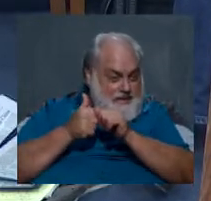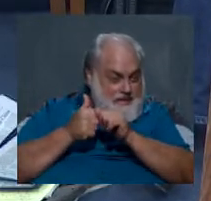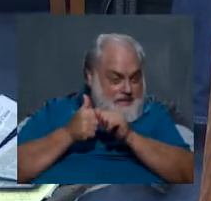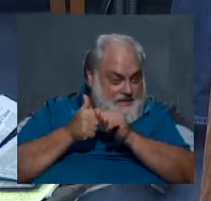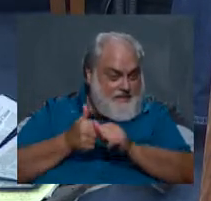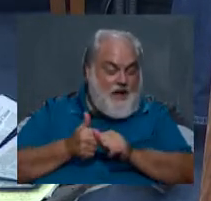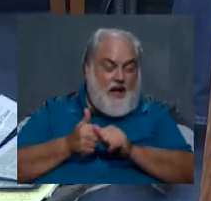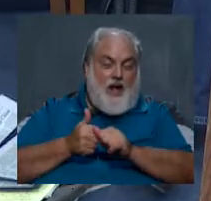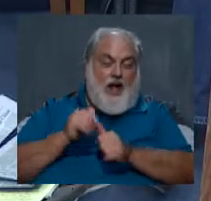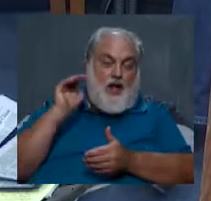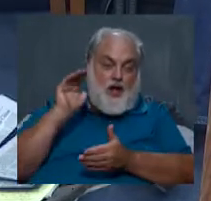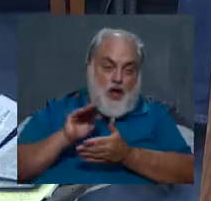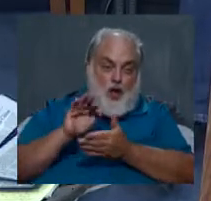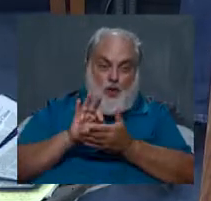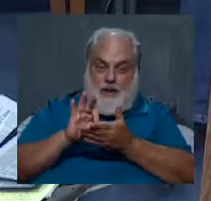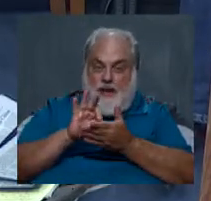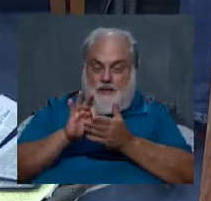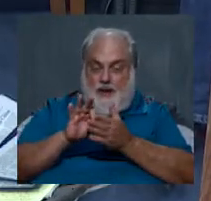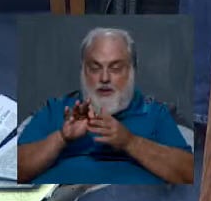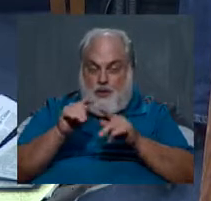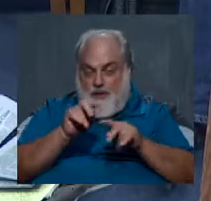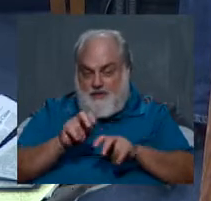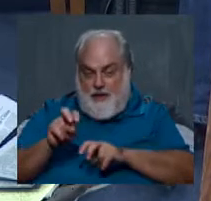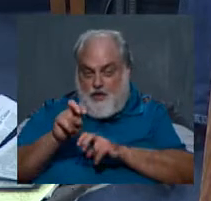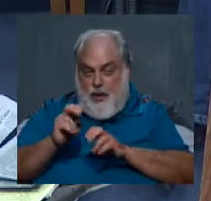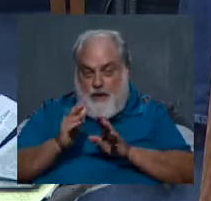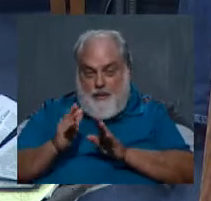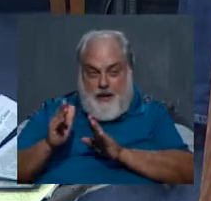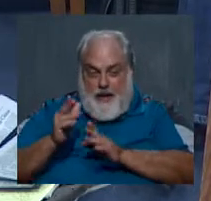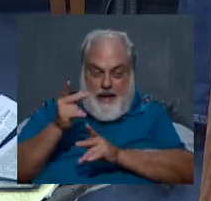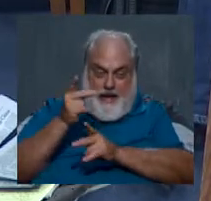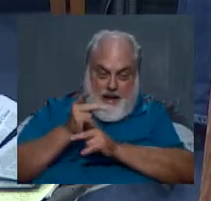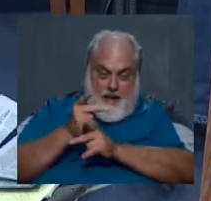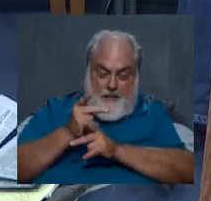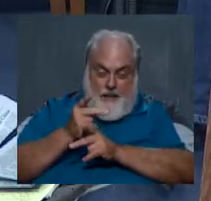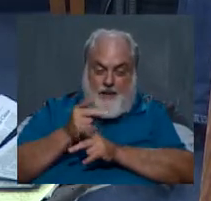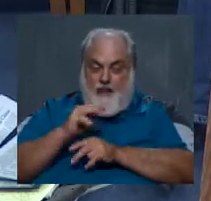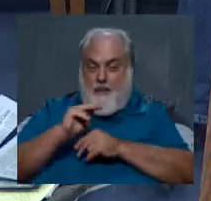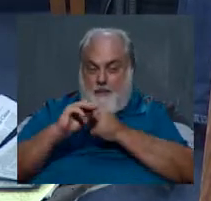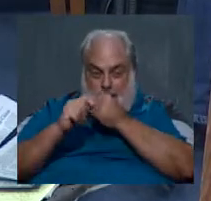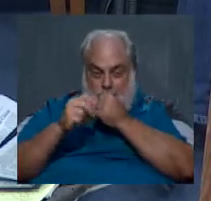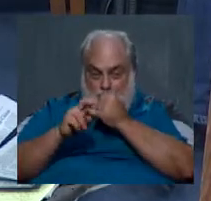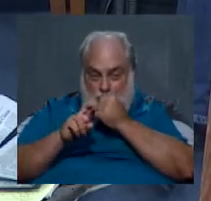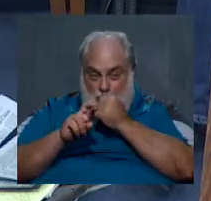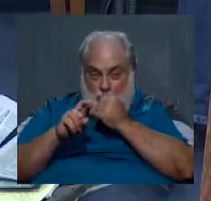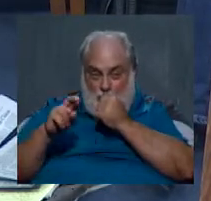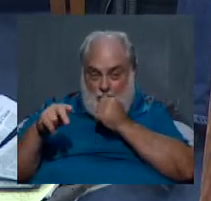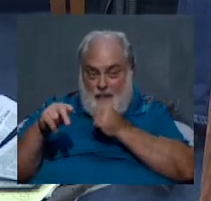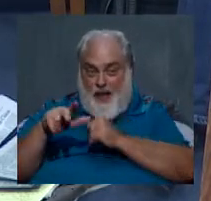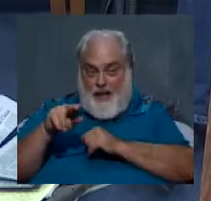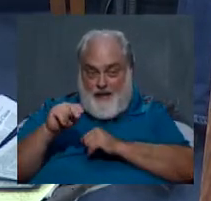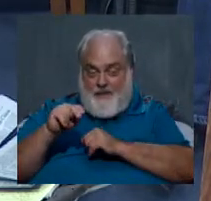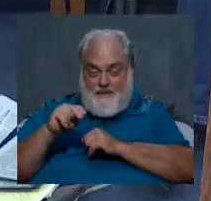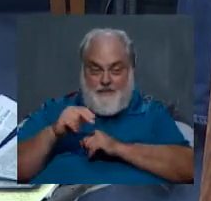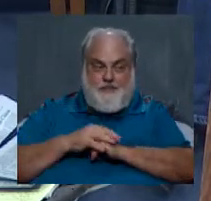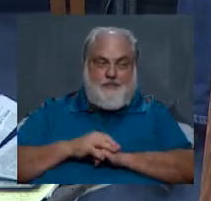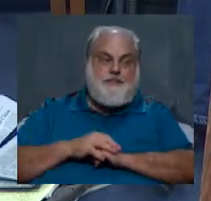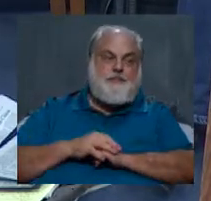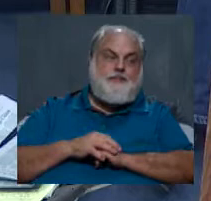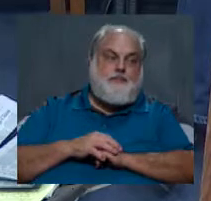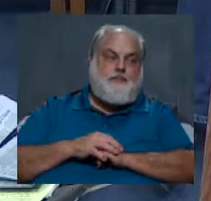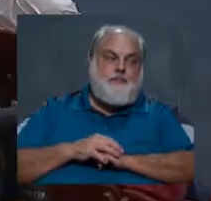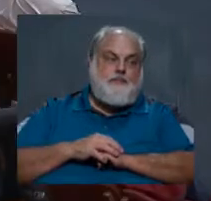low-density transitional planning and keep the master plan, as we all have this on, in force. Thank you so